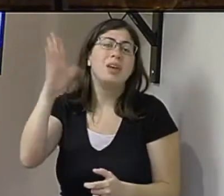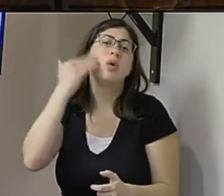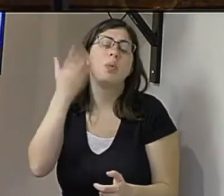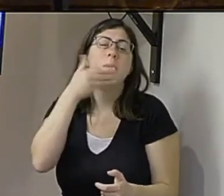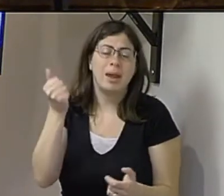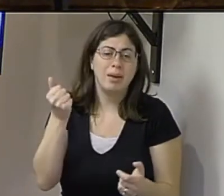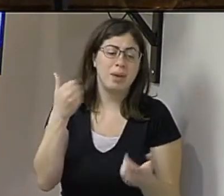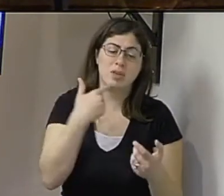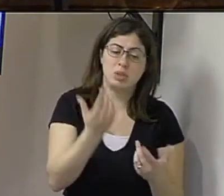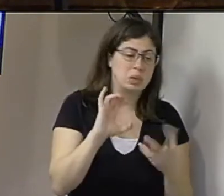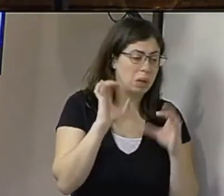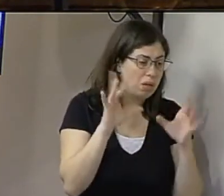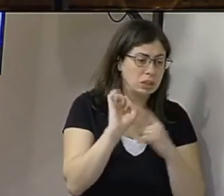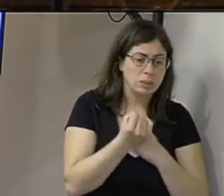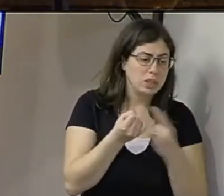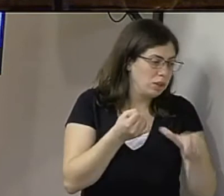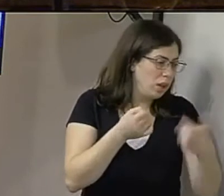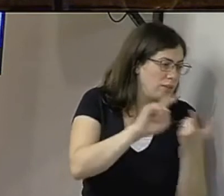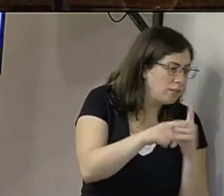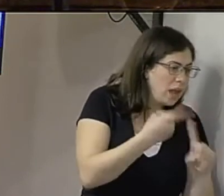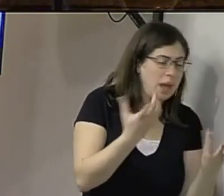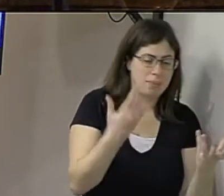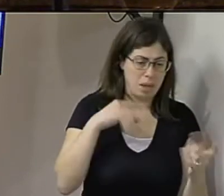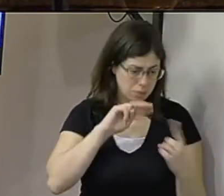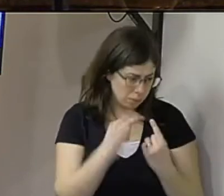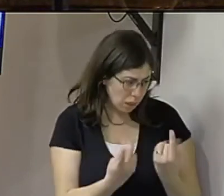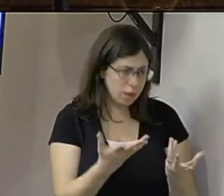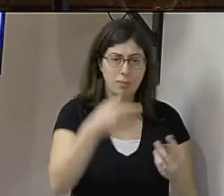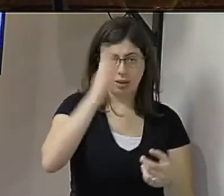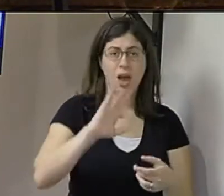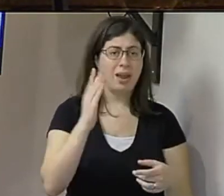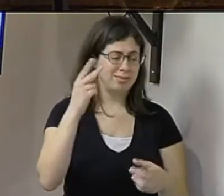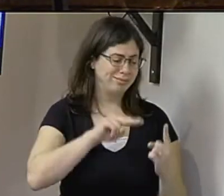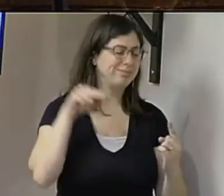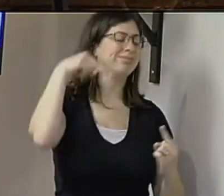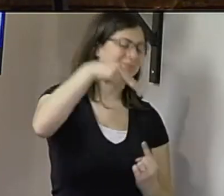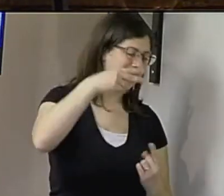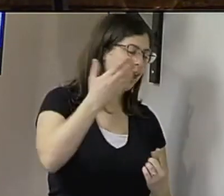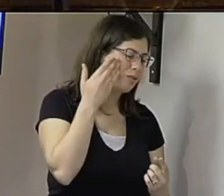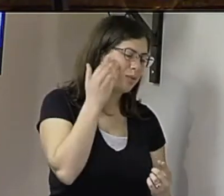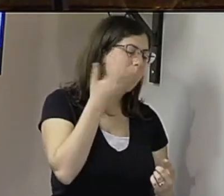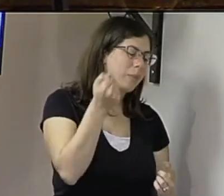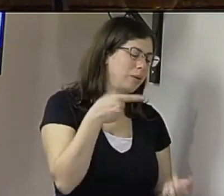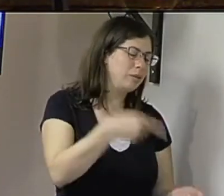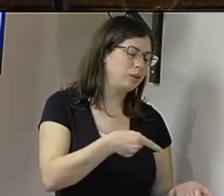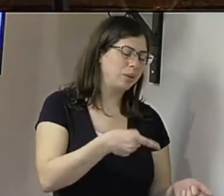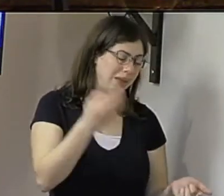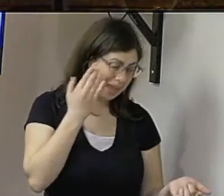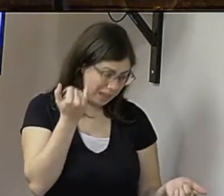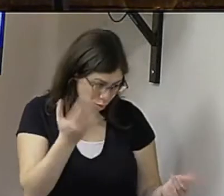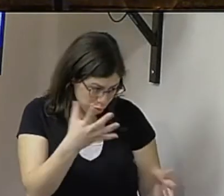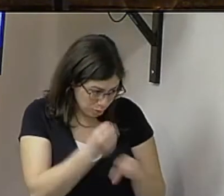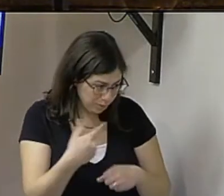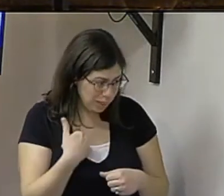you've told the horrible situation to somebody that's close to you, and yeah, you're giving your perspective on it, but God knows what it's really like more than you do. And he's saying, hey, if you trust